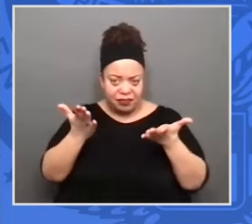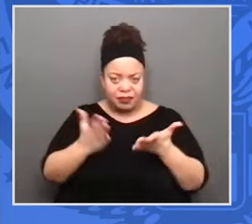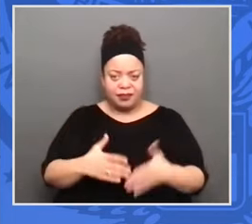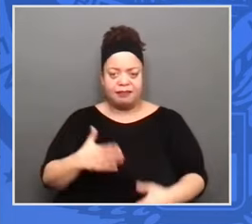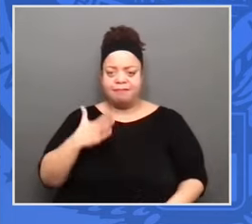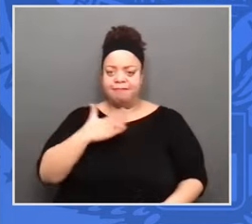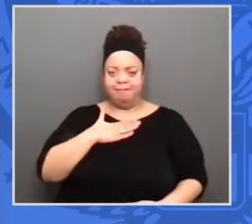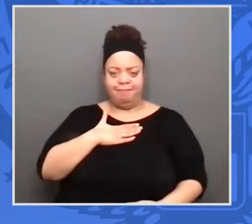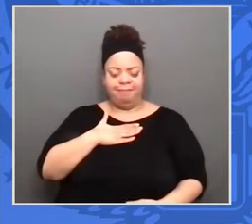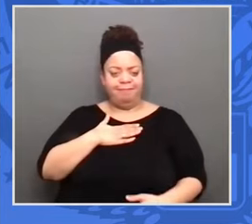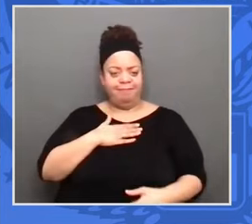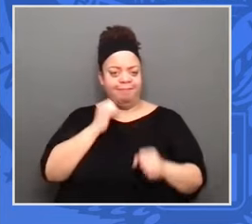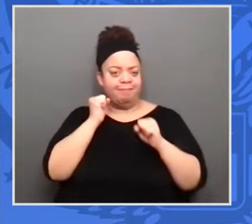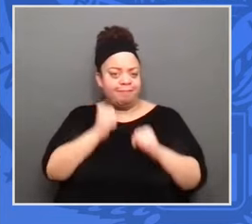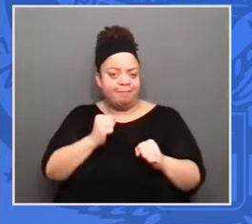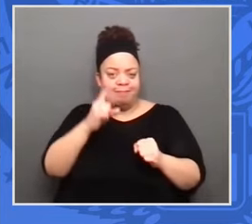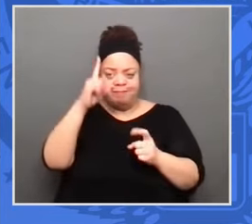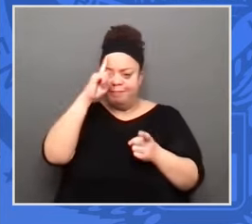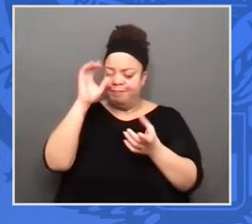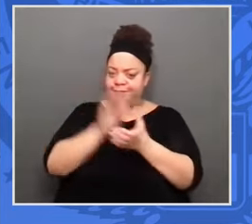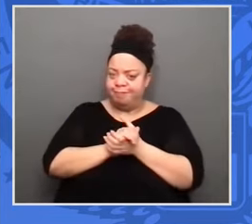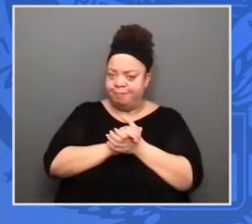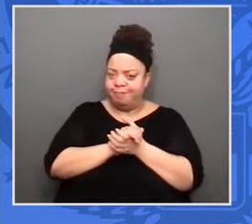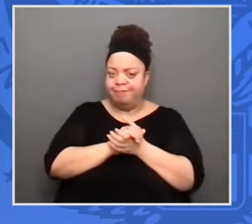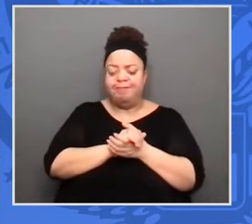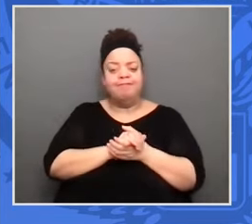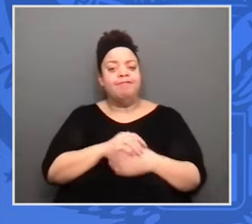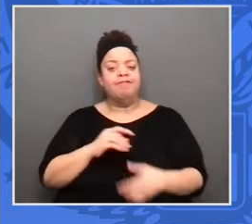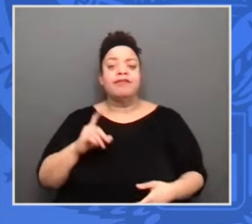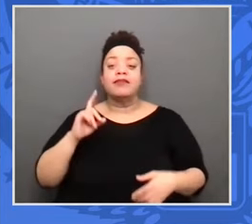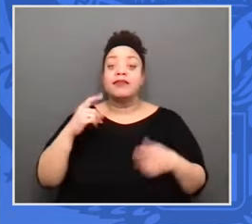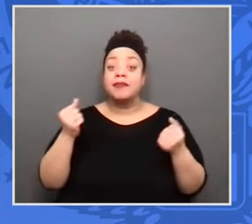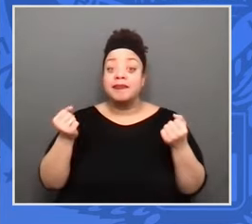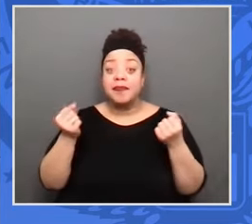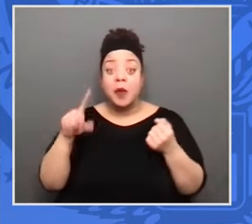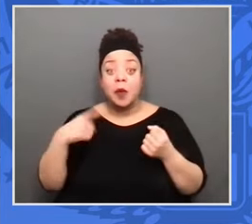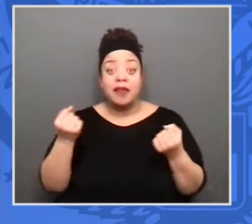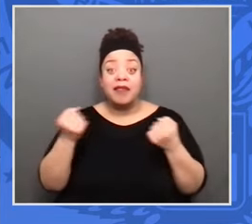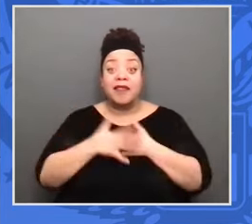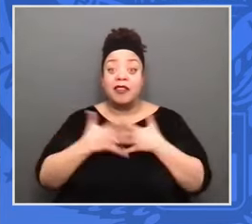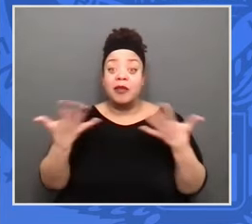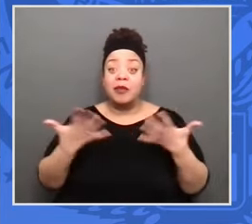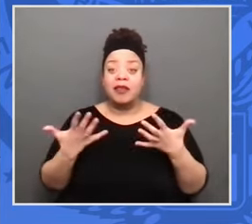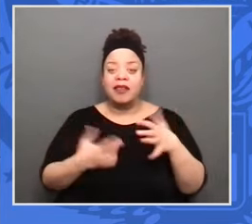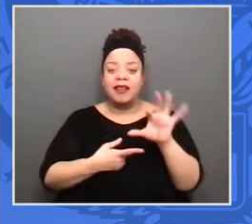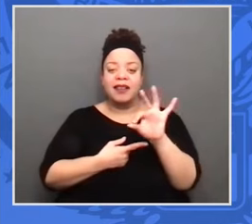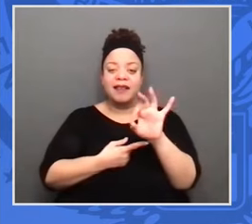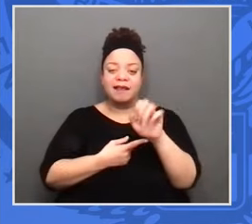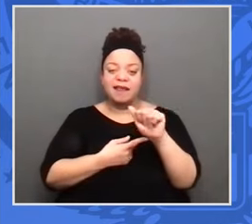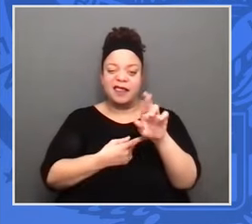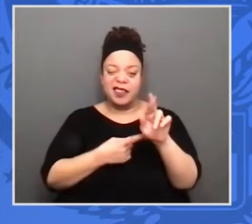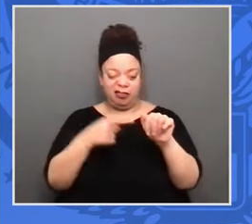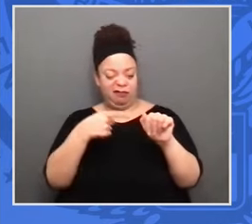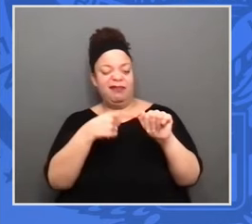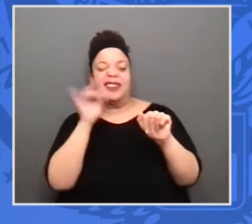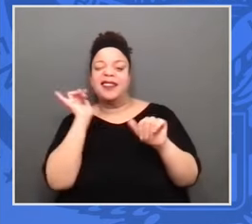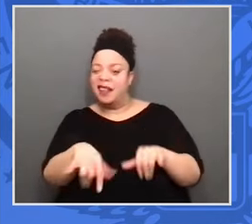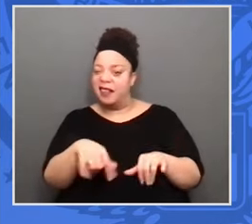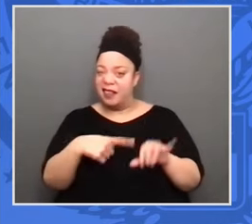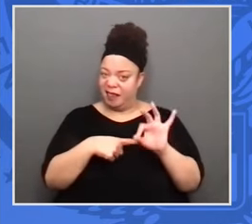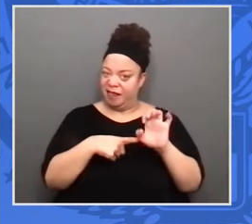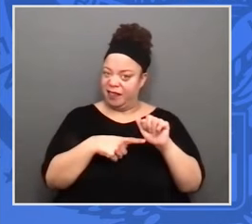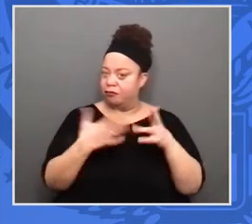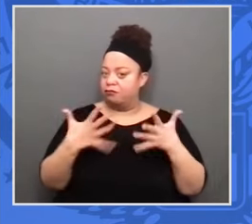only thing that we have to fear is fear itself. In the long history of the world, only a